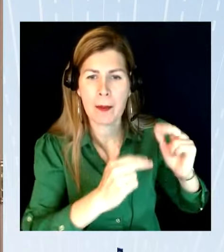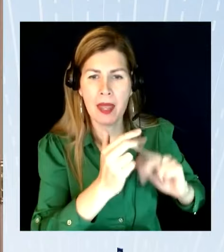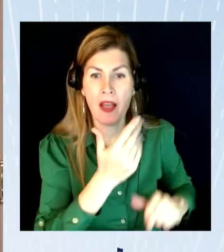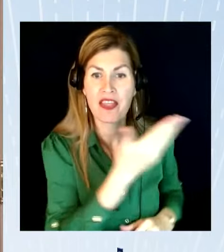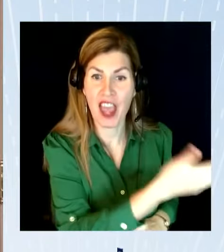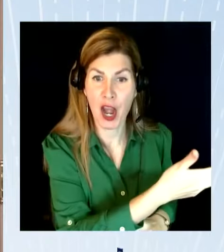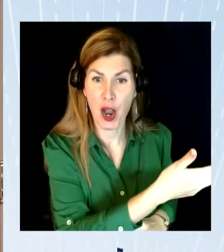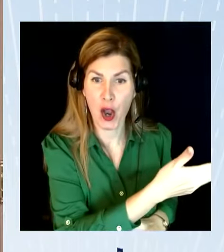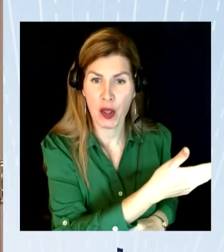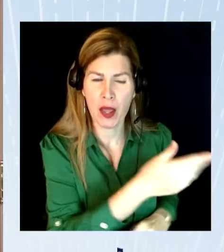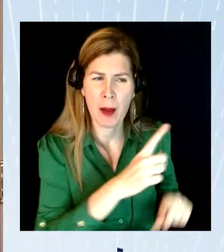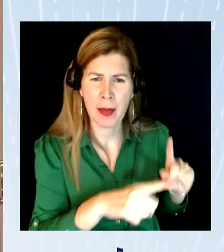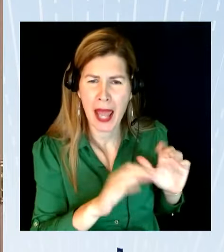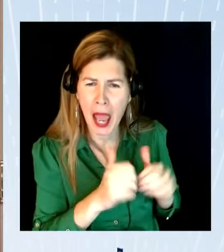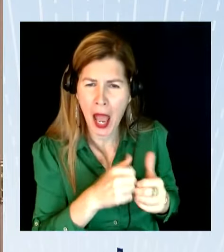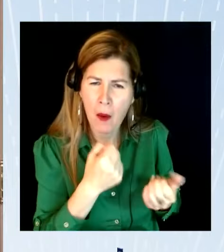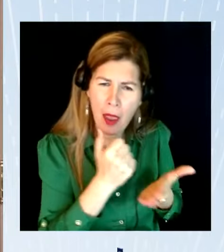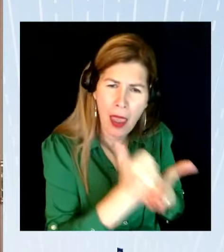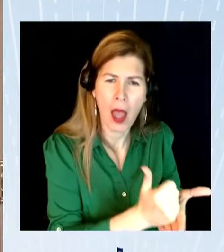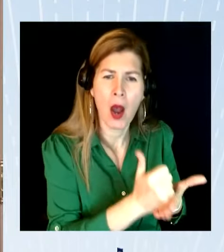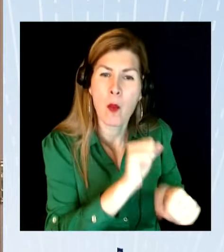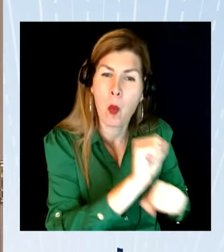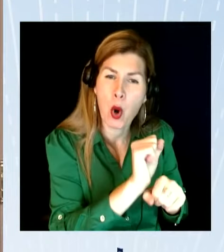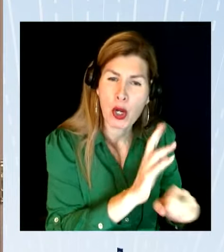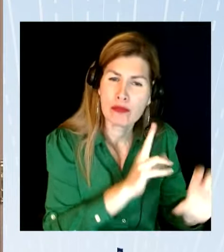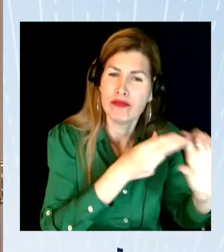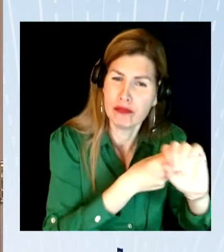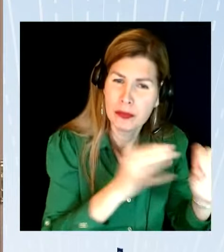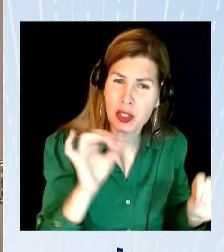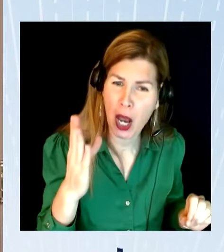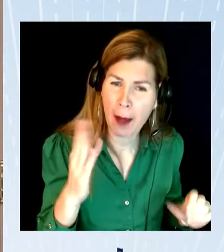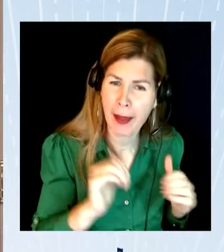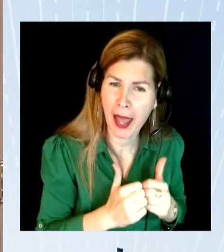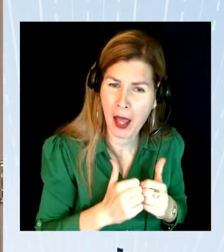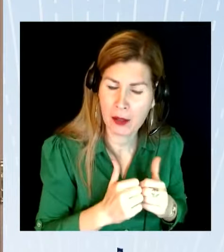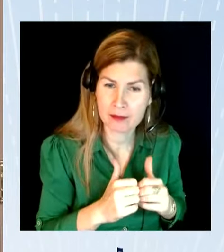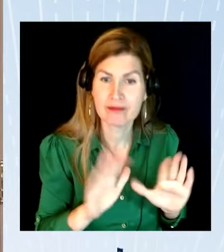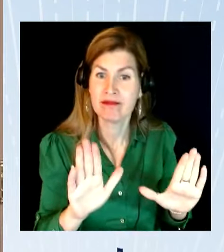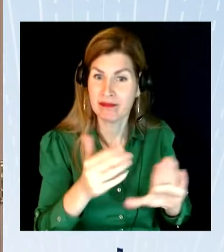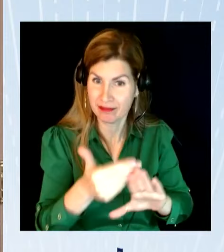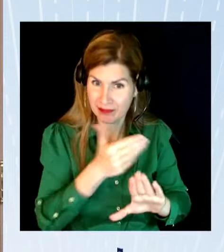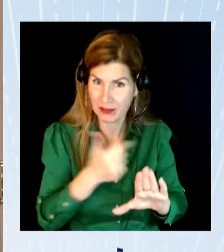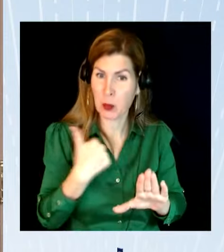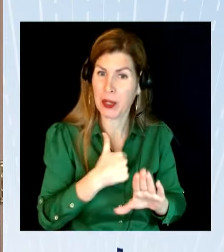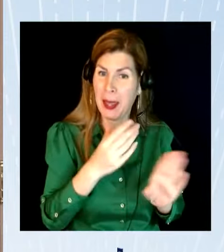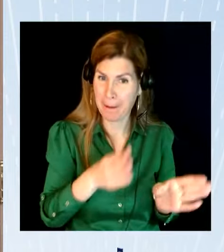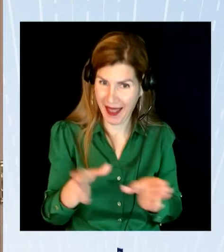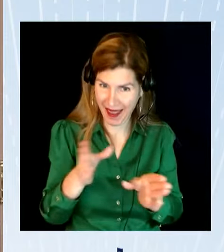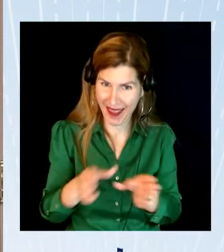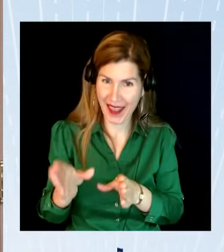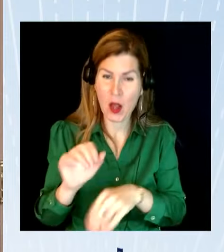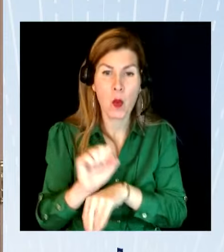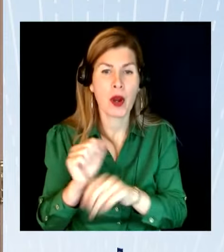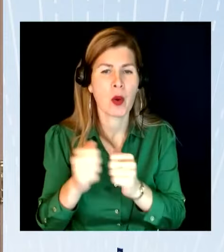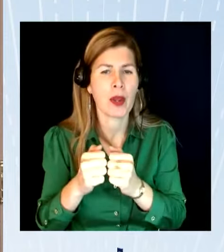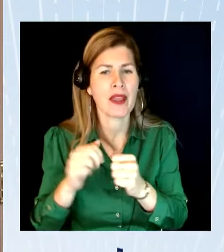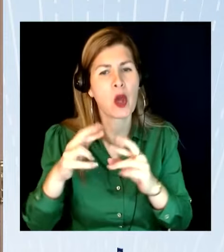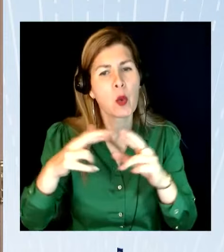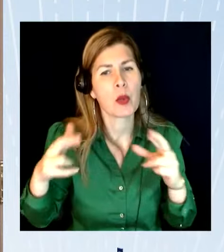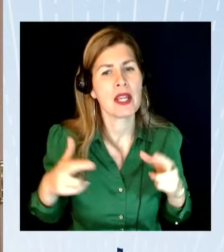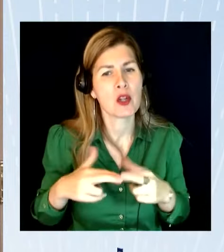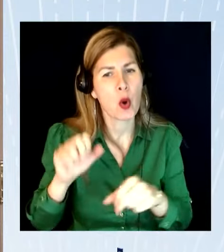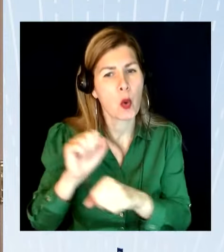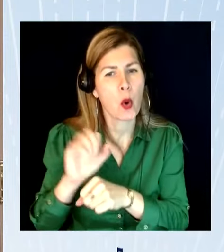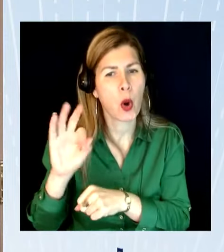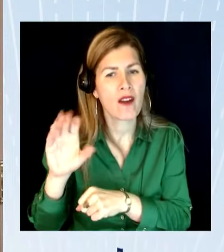need to support a workforce. And so we've got a plan that we've just built out, working with our regional workforce board, that